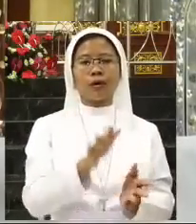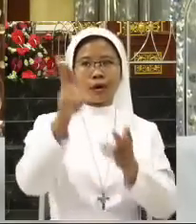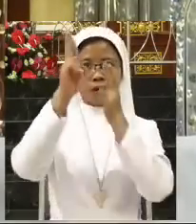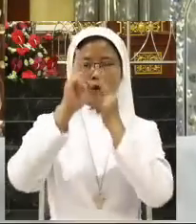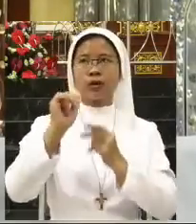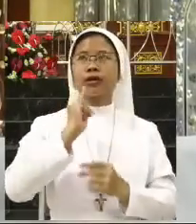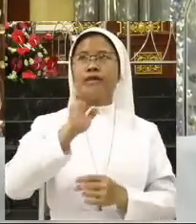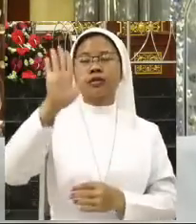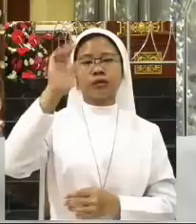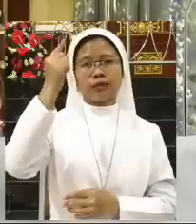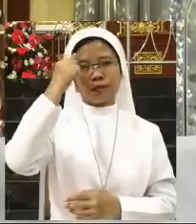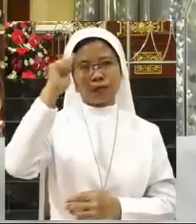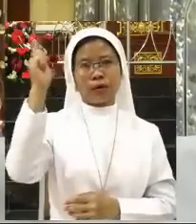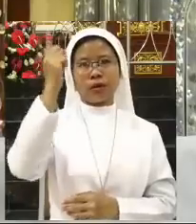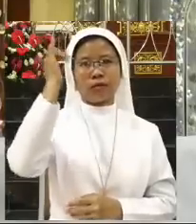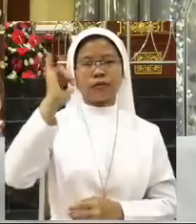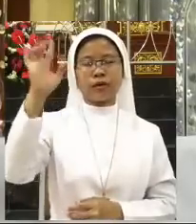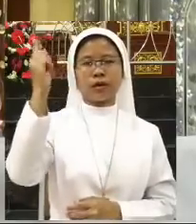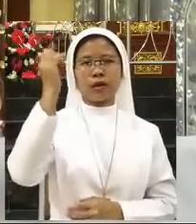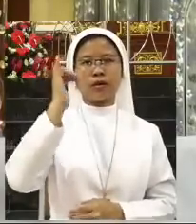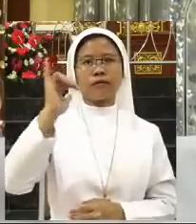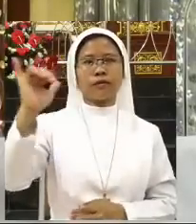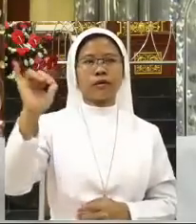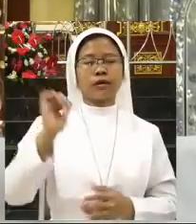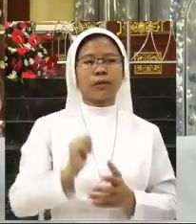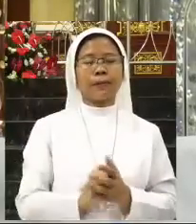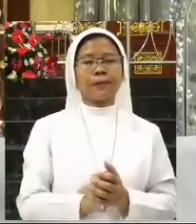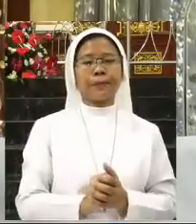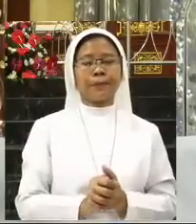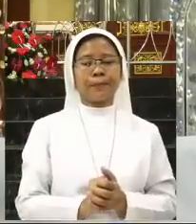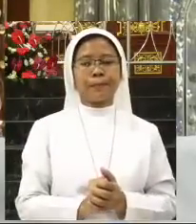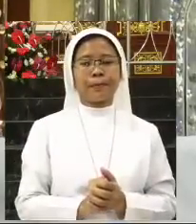is yours forever and ever.